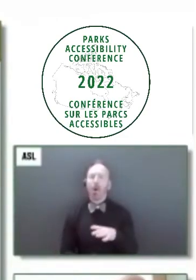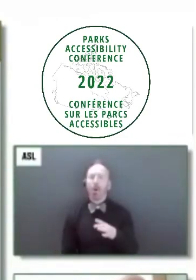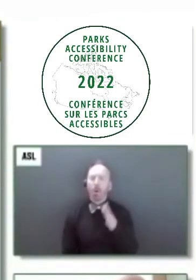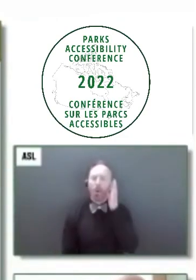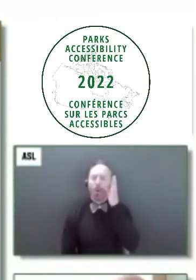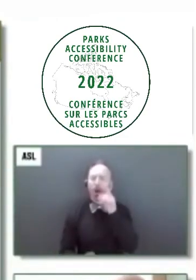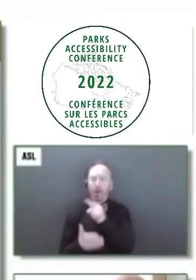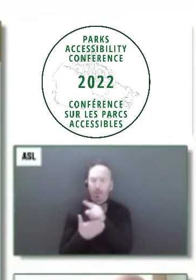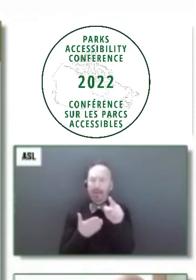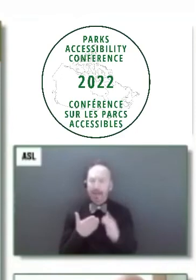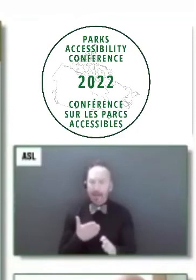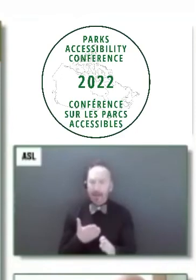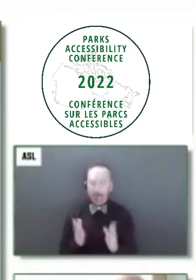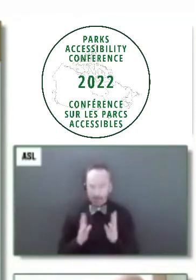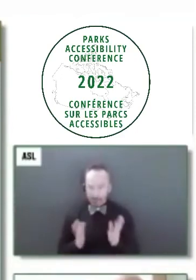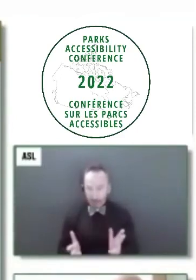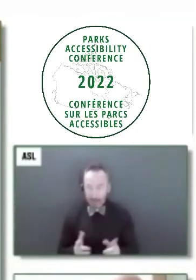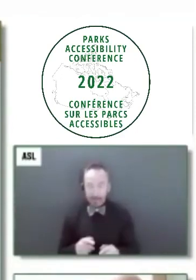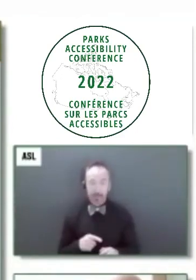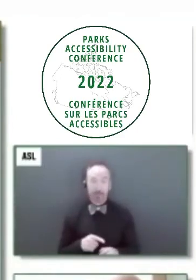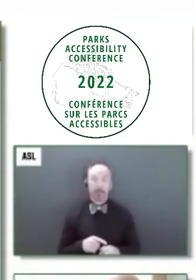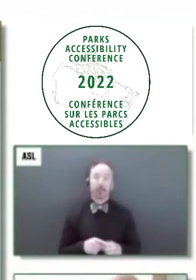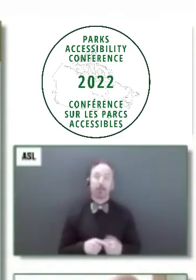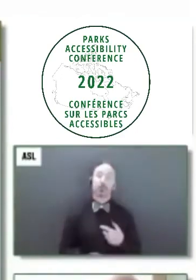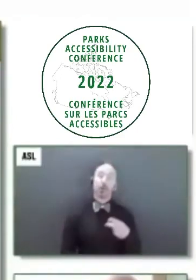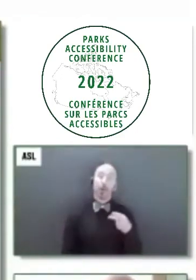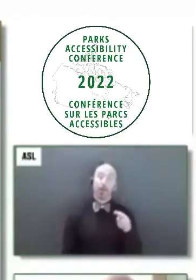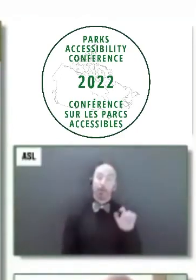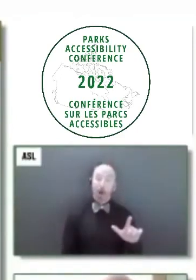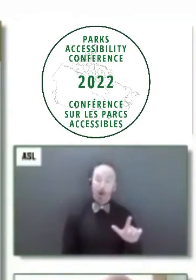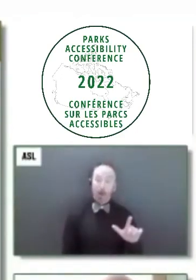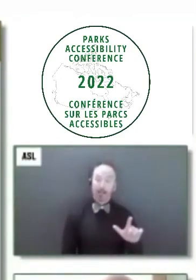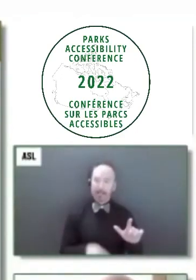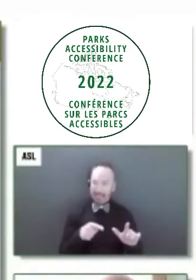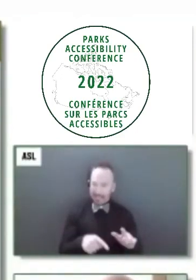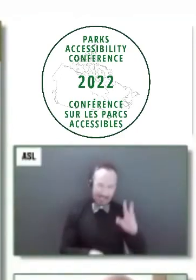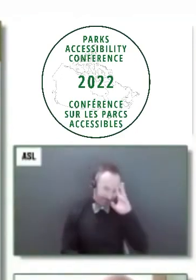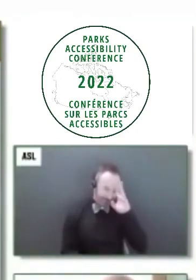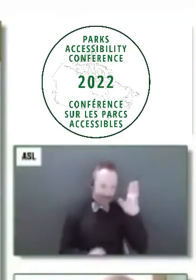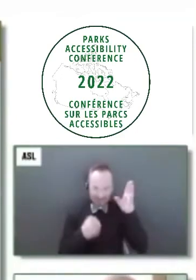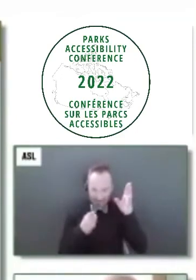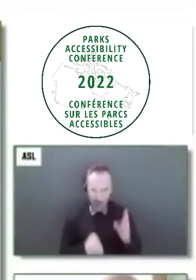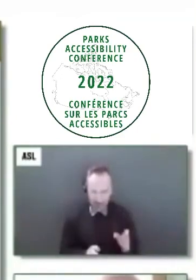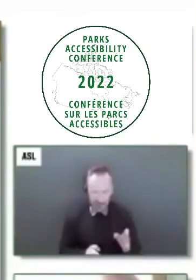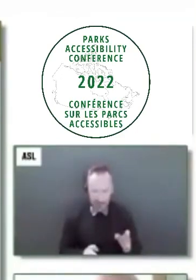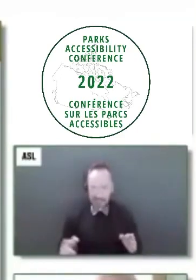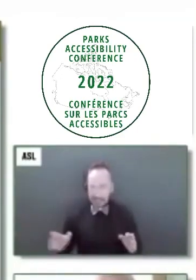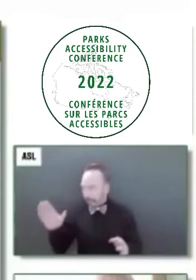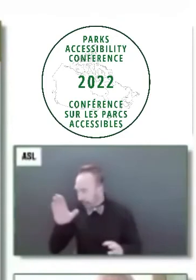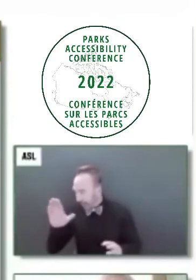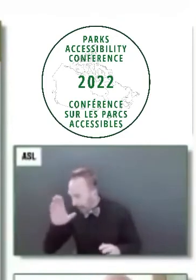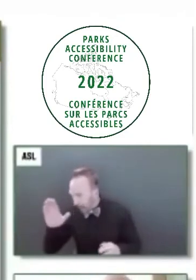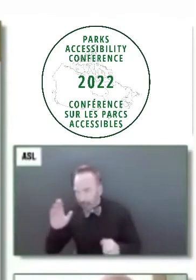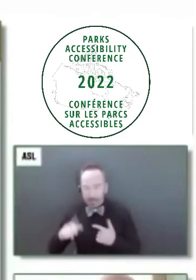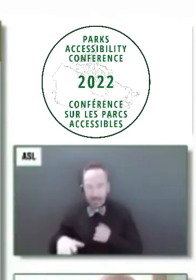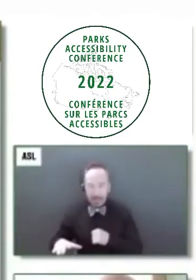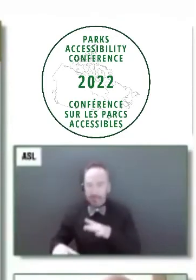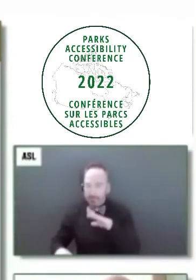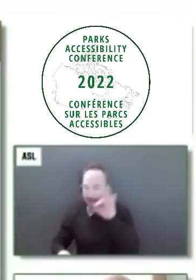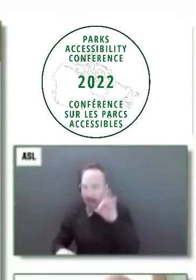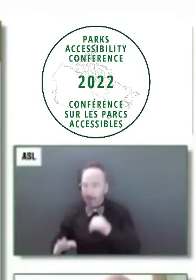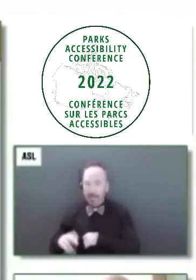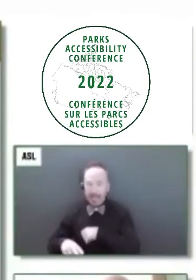very inventive person that Paul Chermak was found a lawn chaise in his garage, welded on a wheel and some